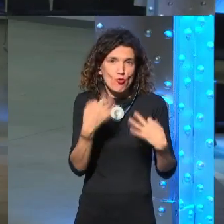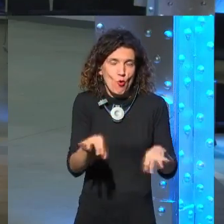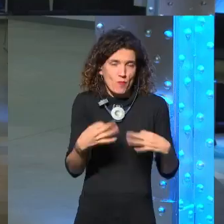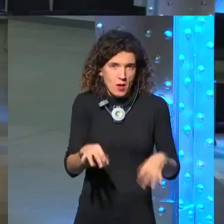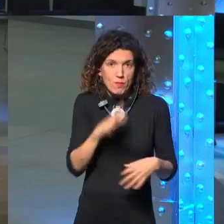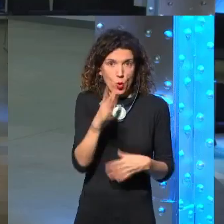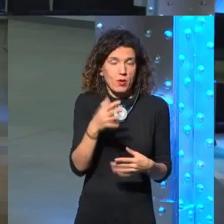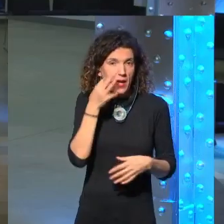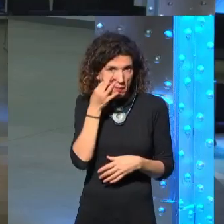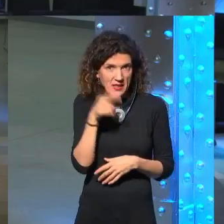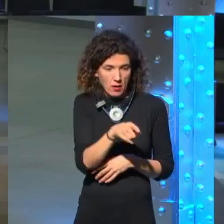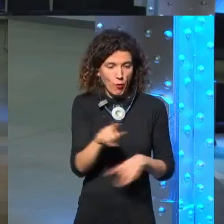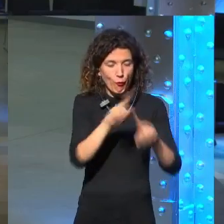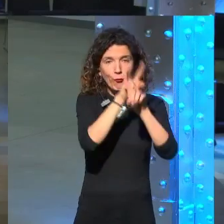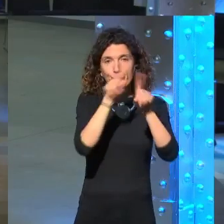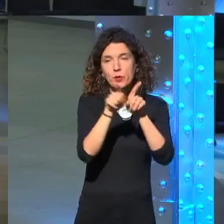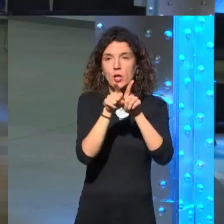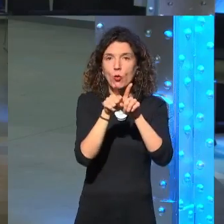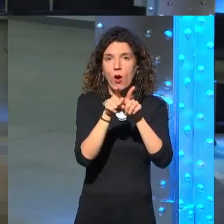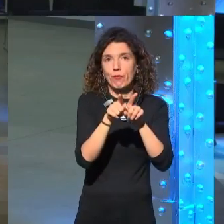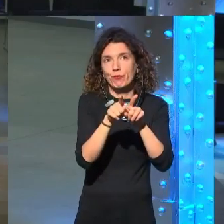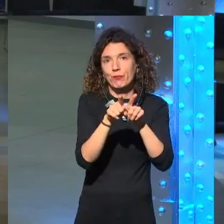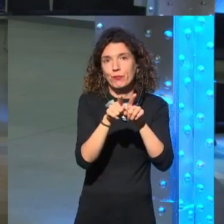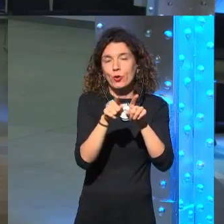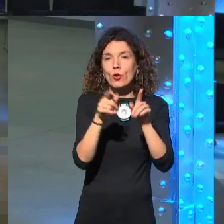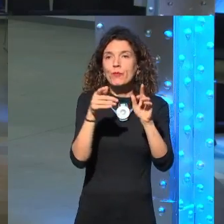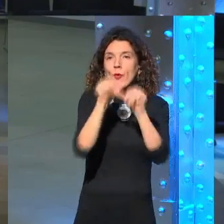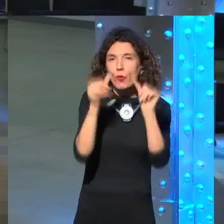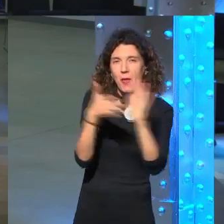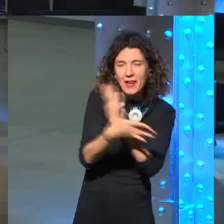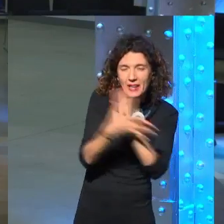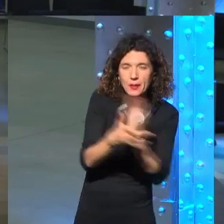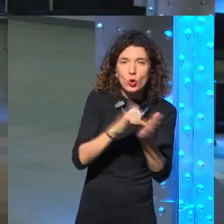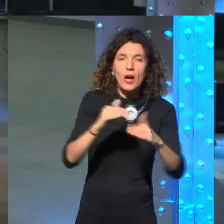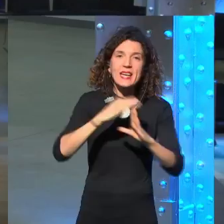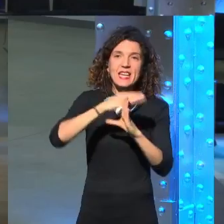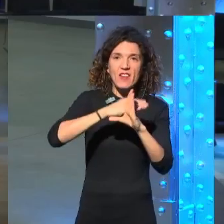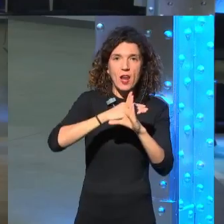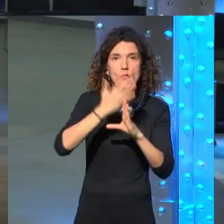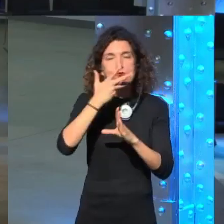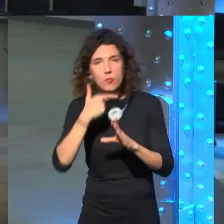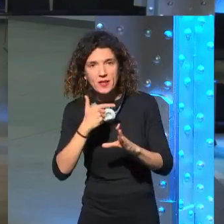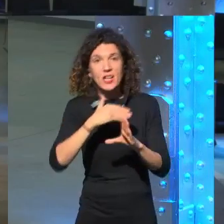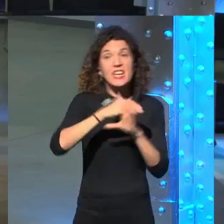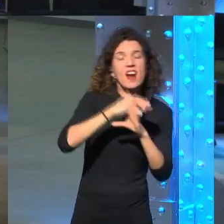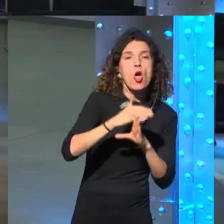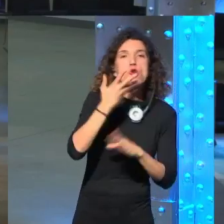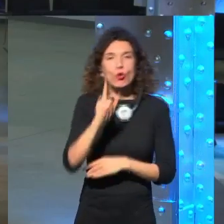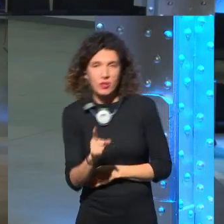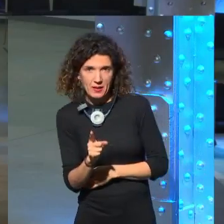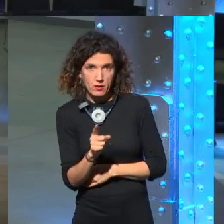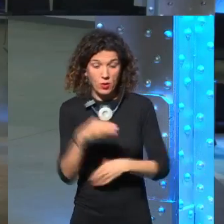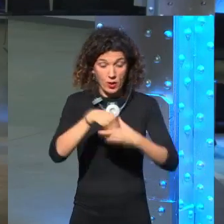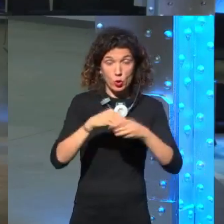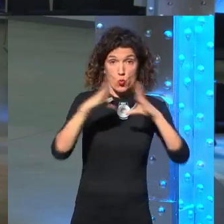of different states of knowledge. The known knowns. That's what we teach our undergraduates at university, the things